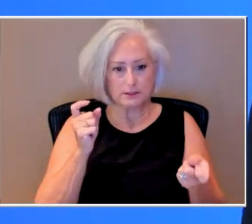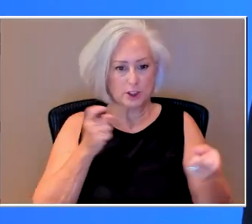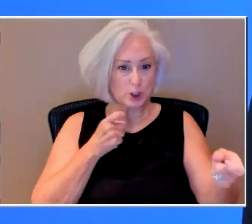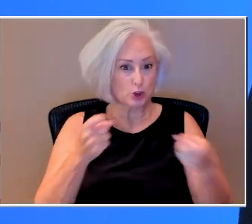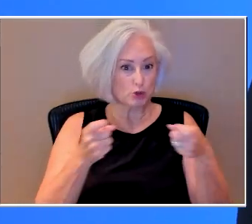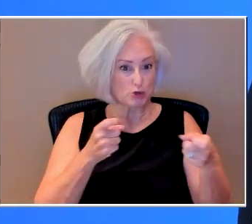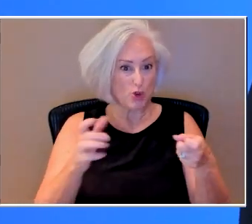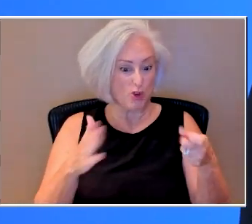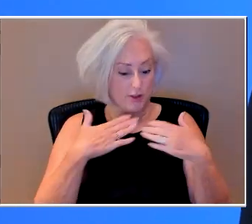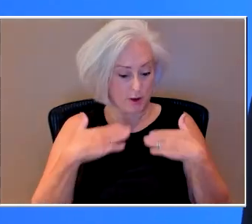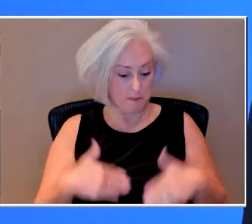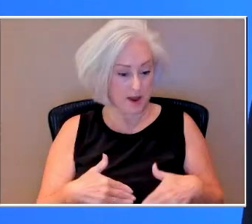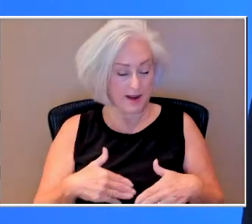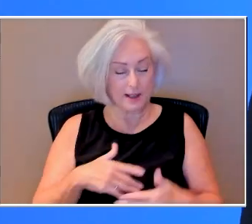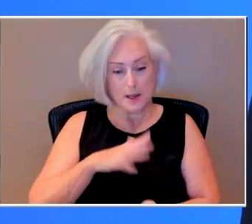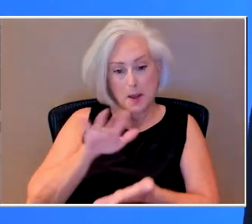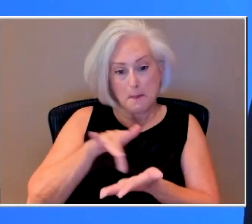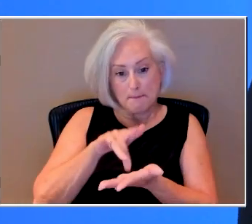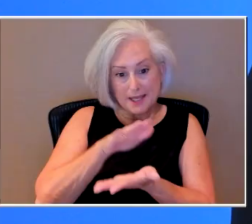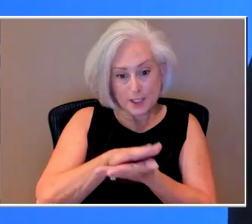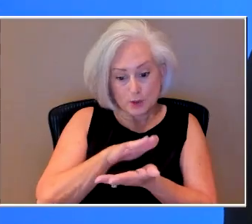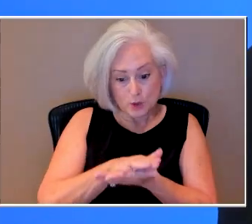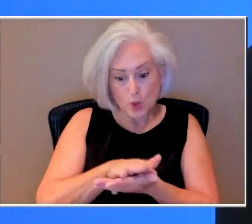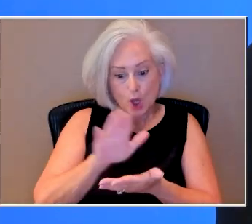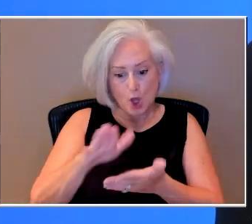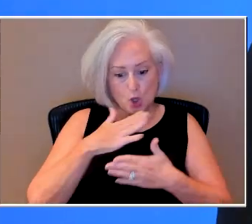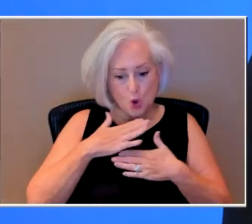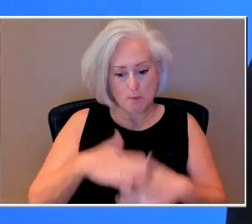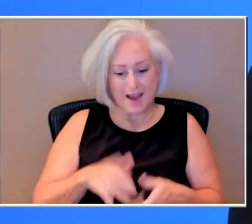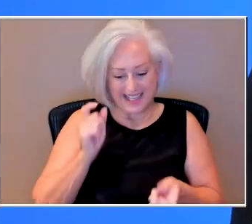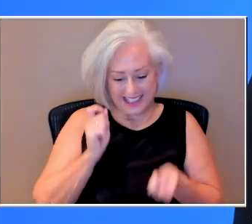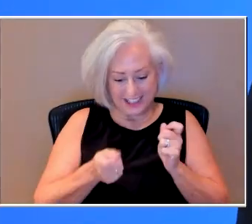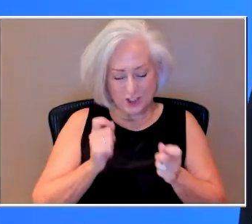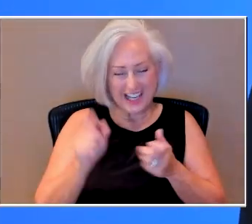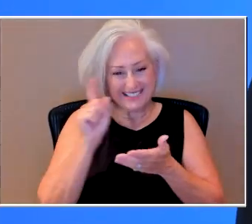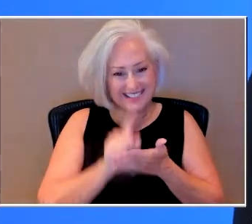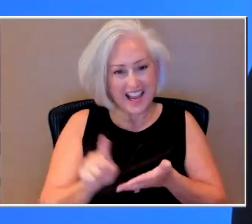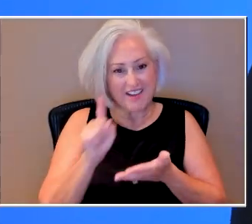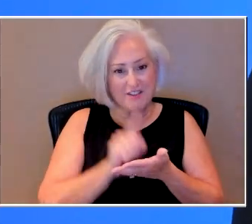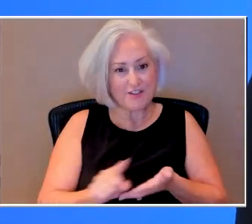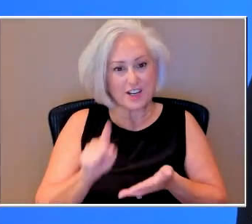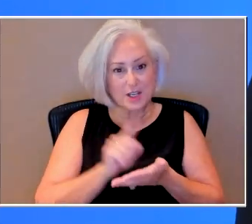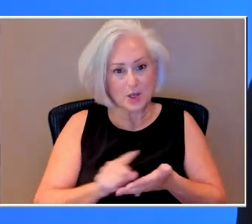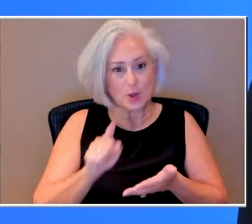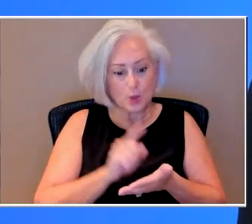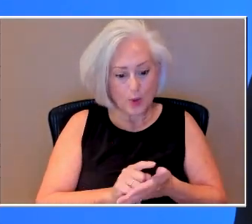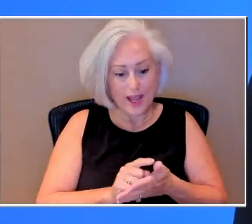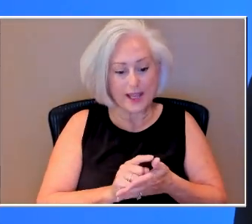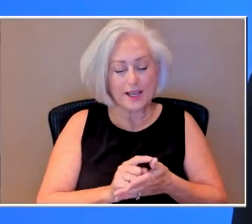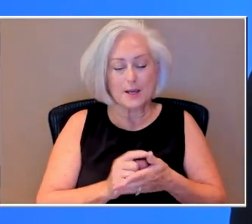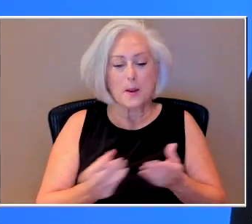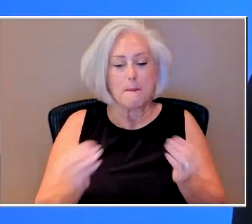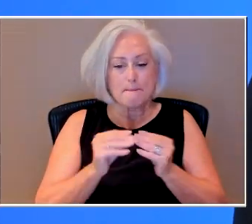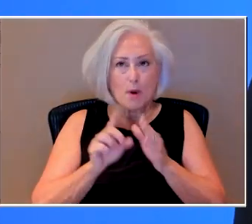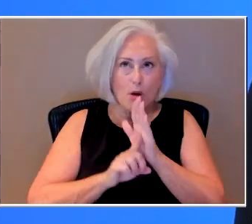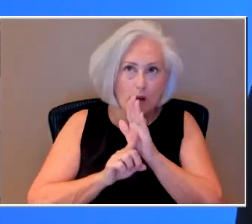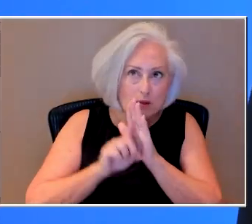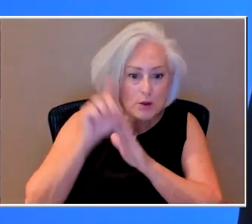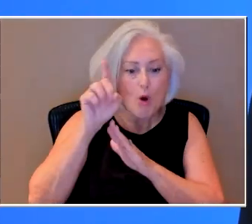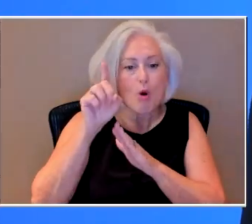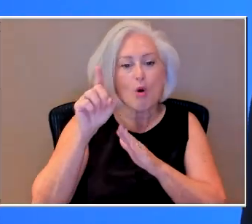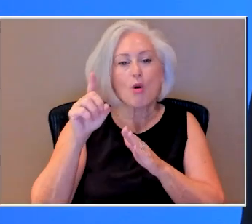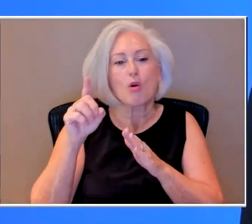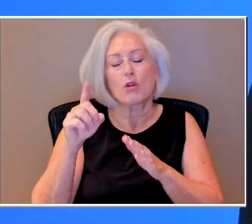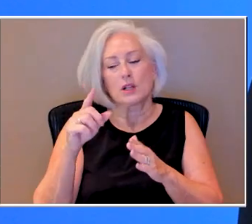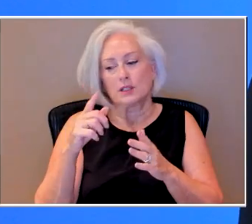going through those growth spurts. Your body's changing literally weekly, getting a little bit longer, a little bit taller. And